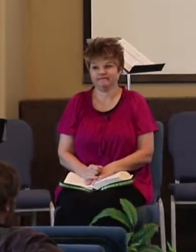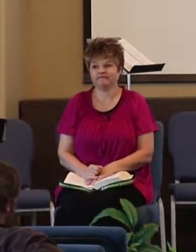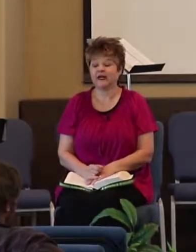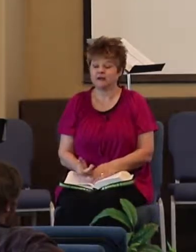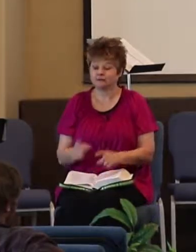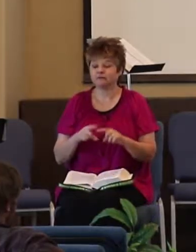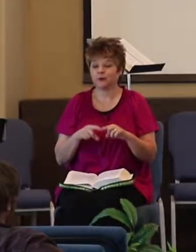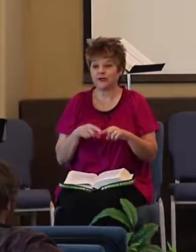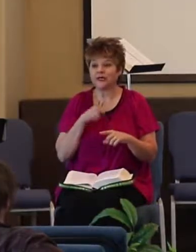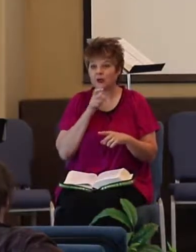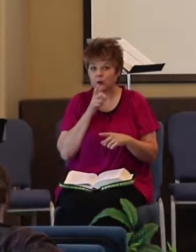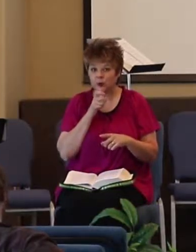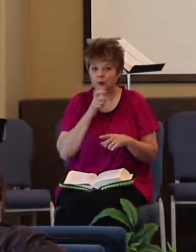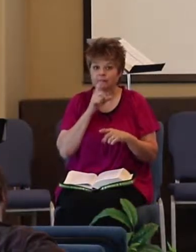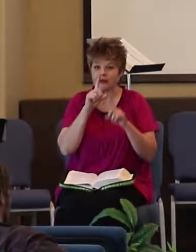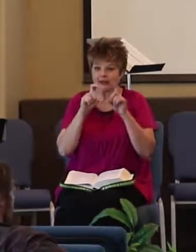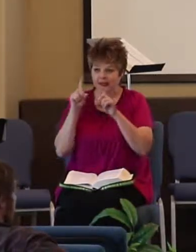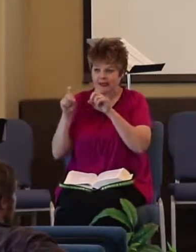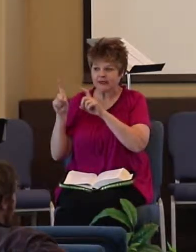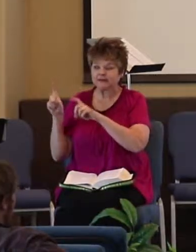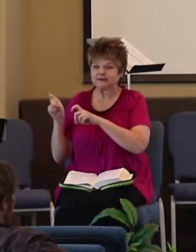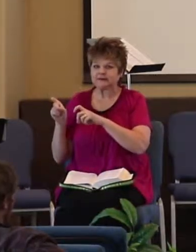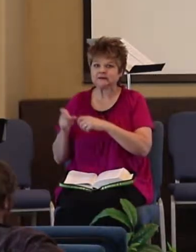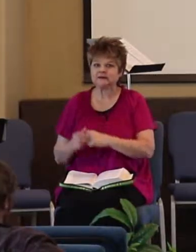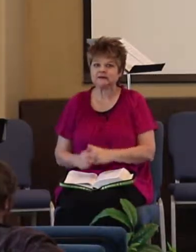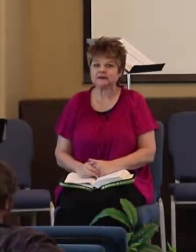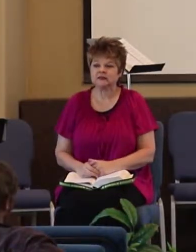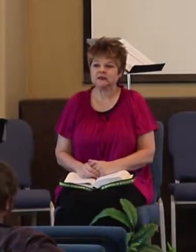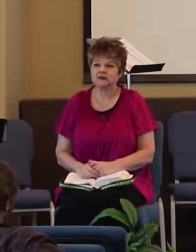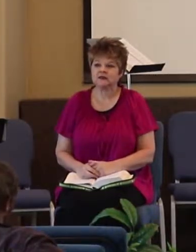And depending on who you would ask,